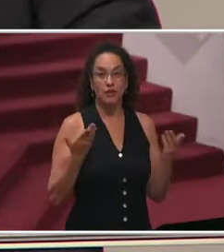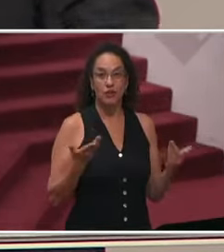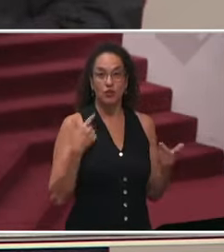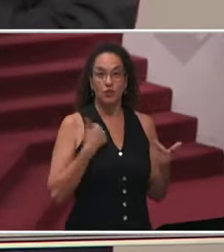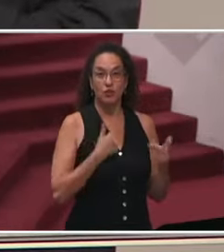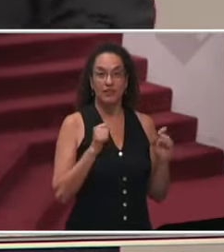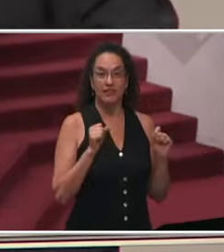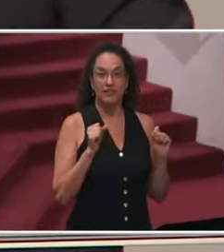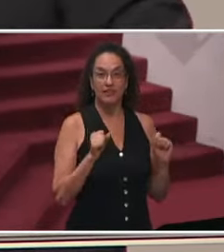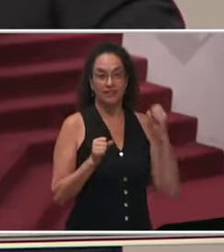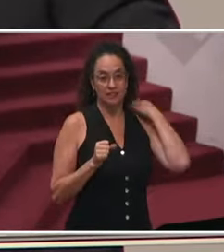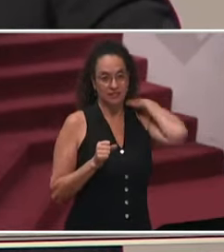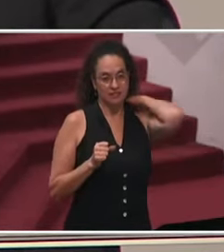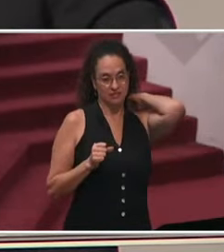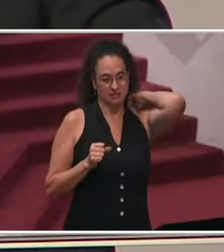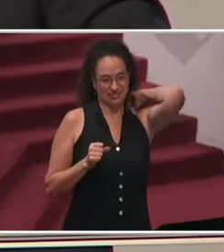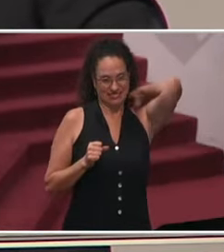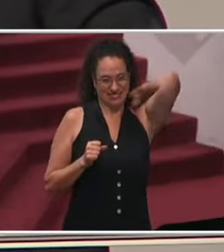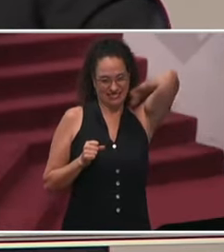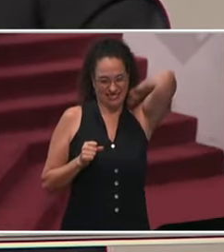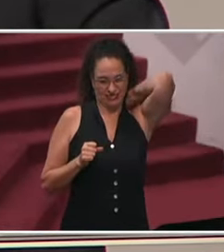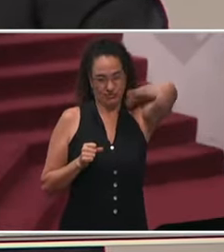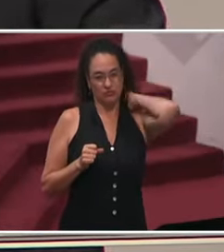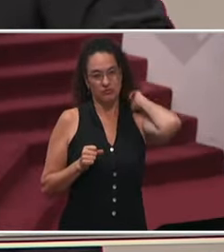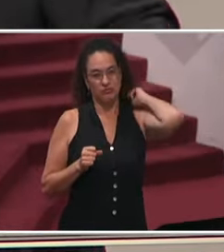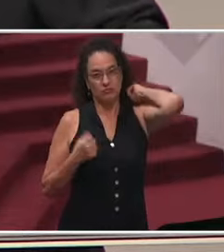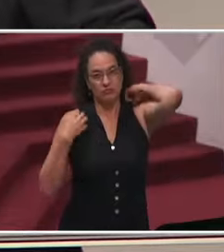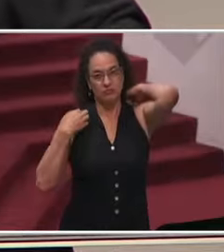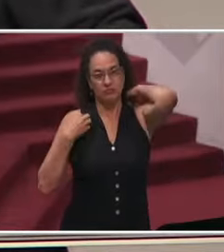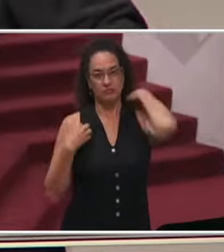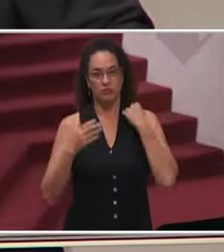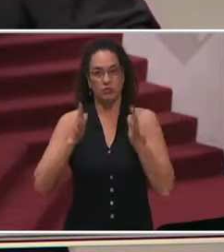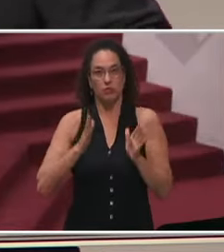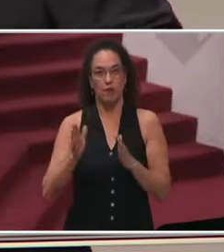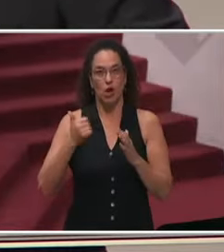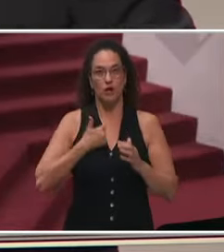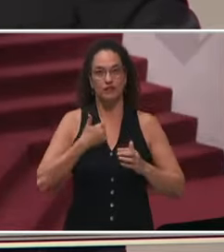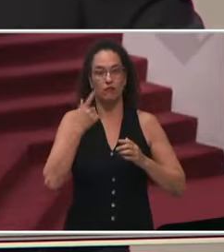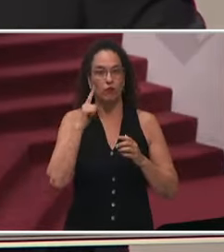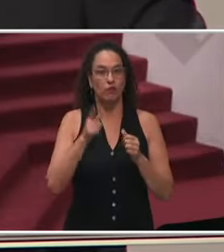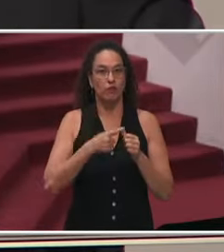able to prepare ourselves for the next presentation. The First Mount Zion